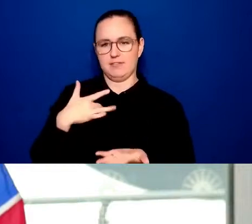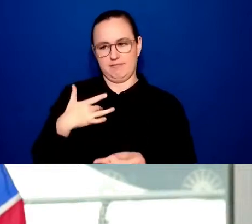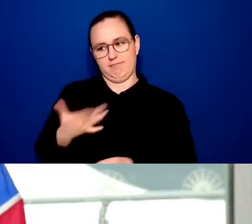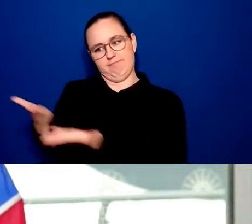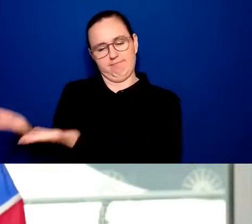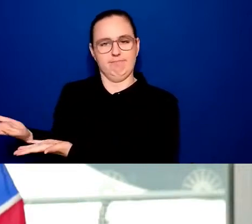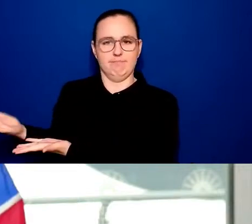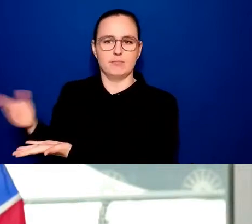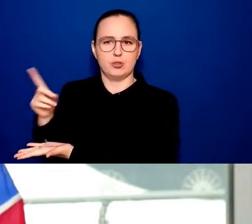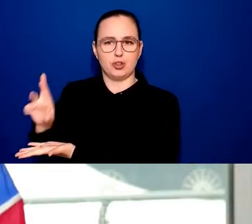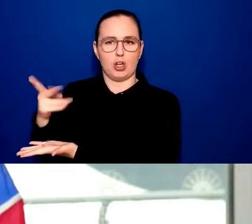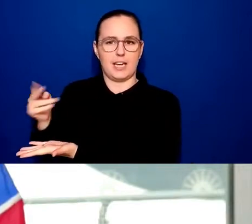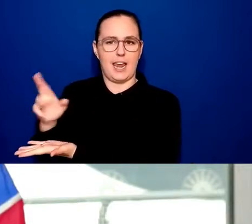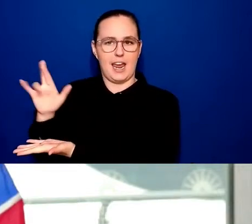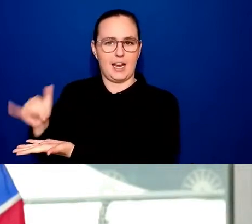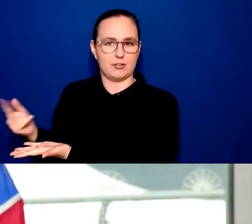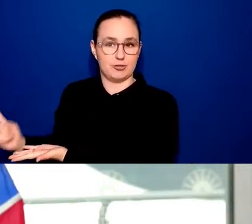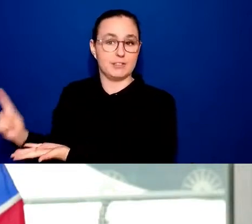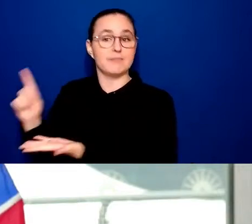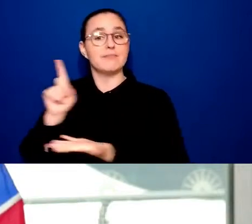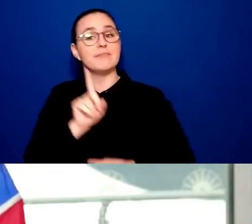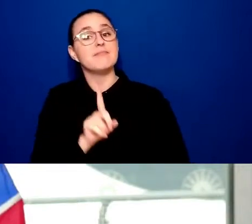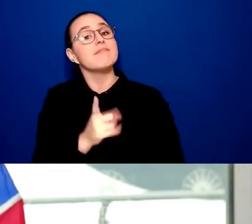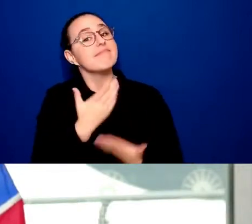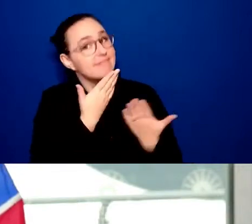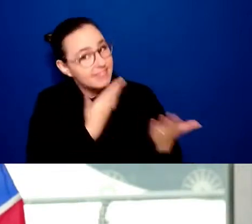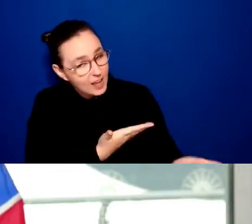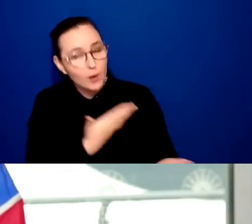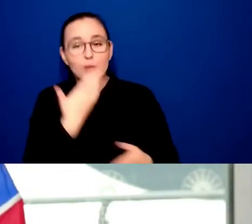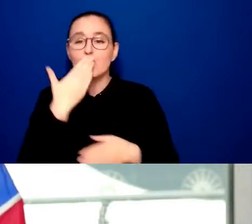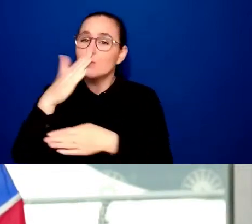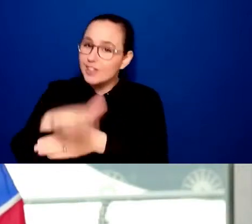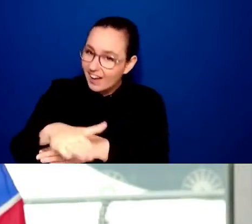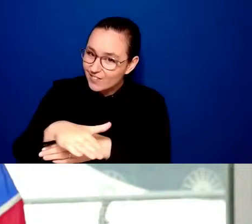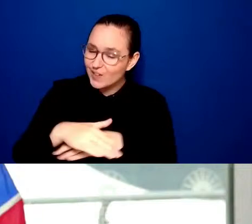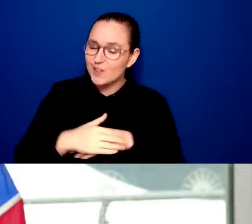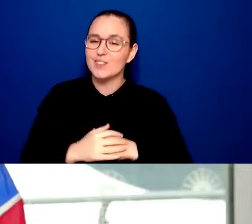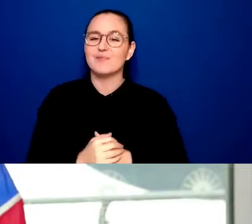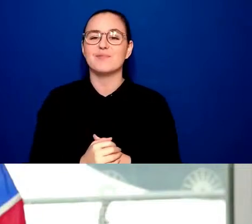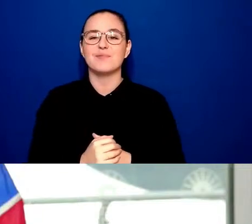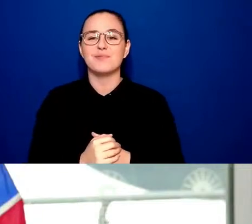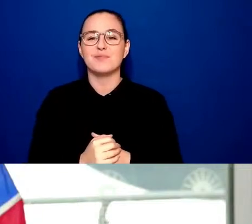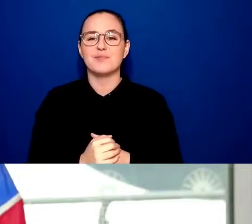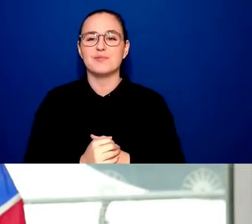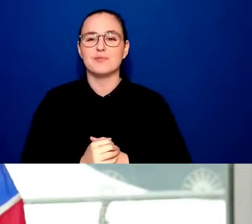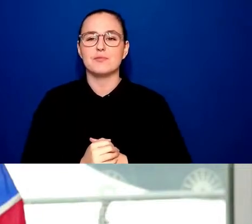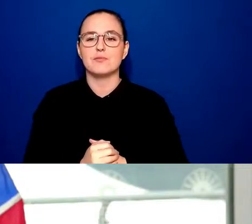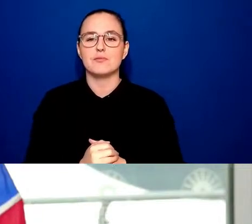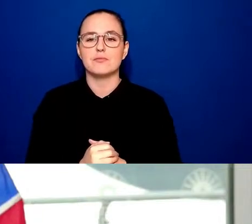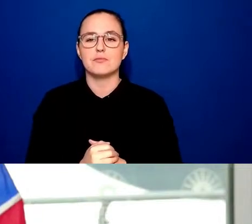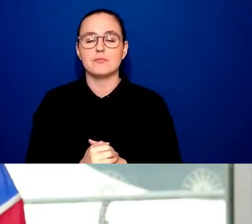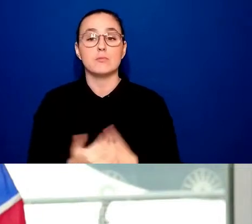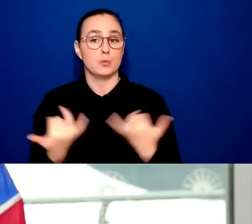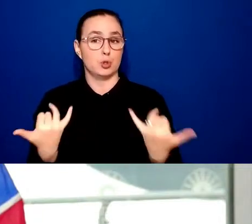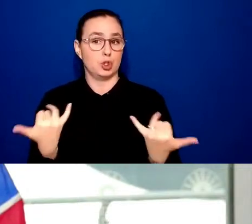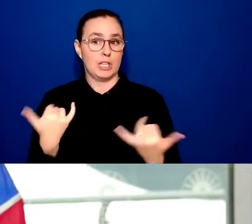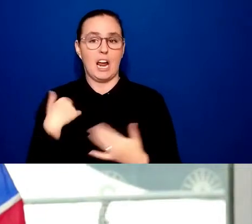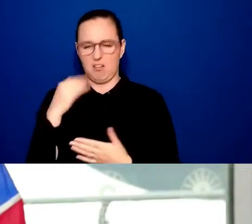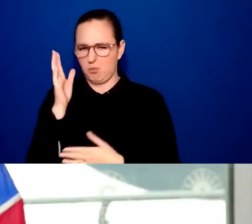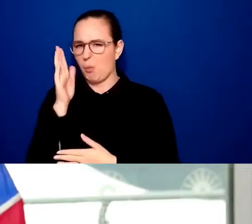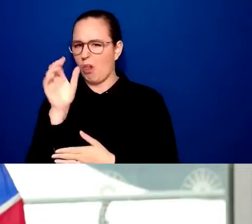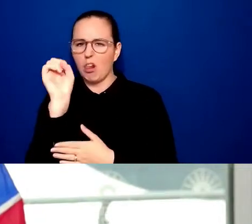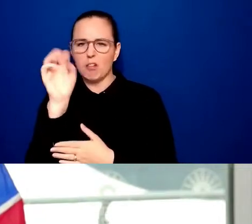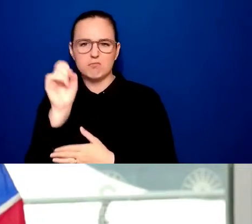Thank you very much, and good afternoon. So today I'm going to provide a few updates on our ongoing public